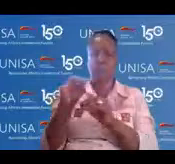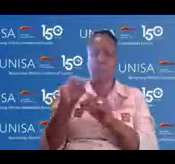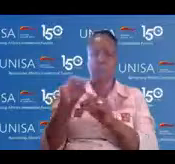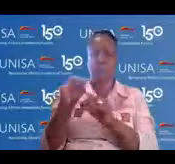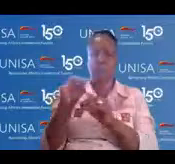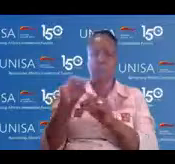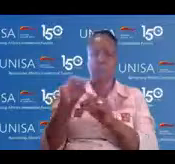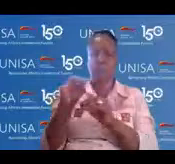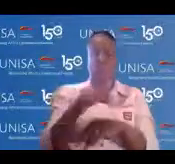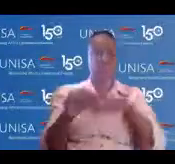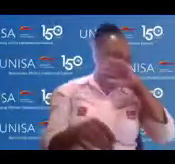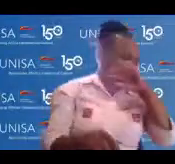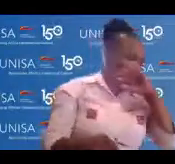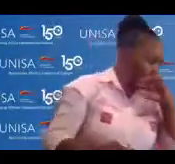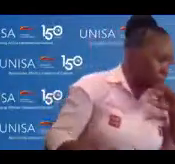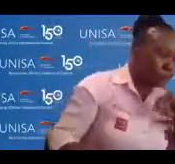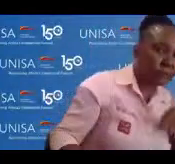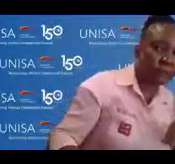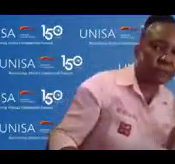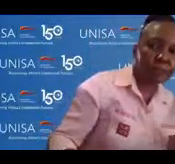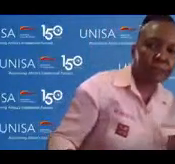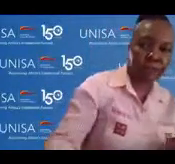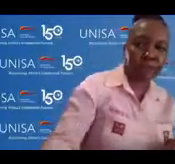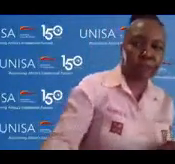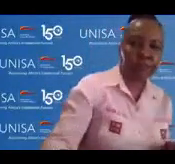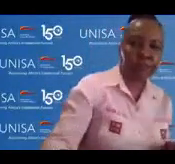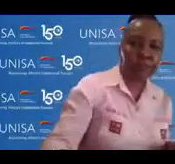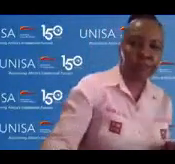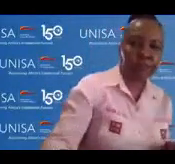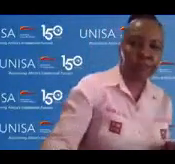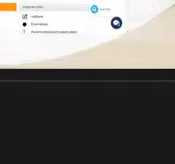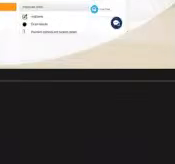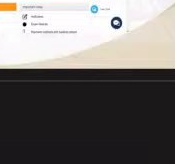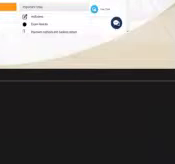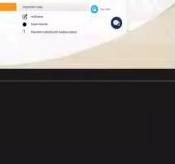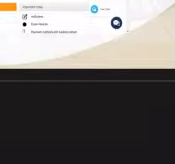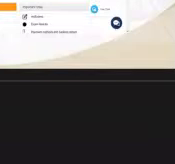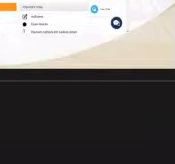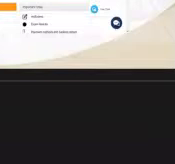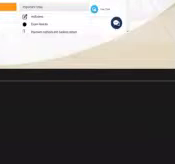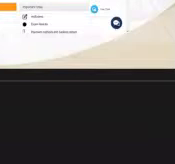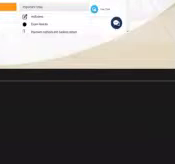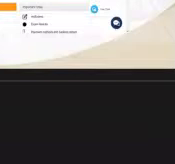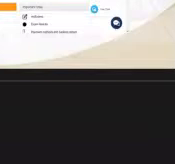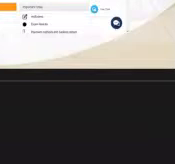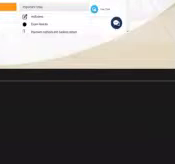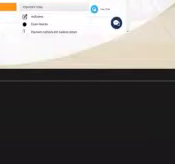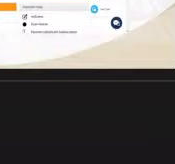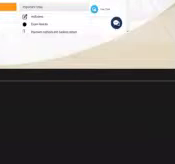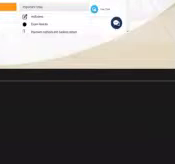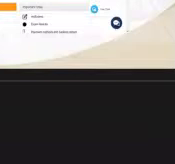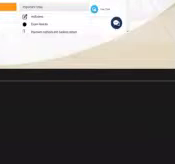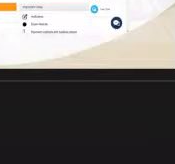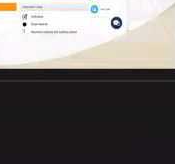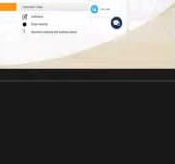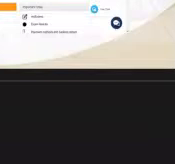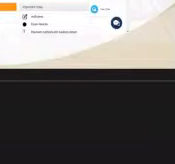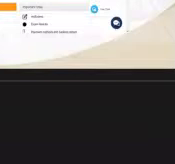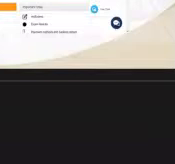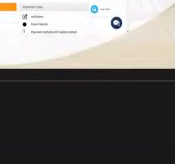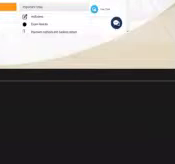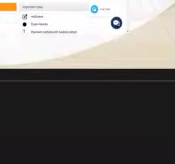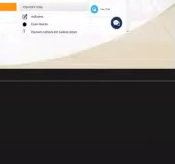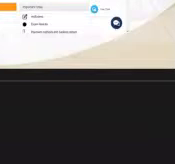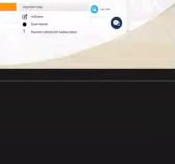your examination. And please note, this is a toll-free number, so you will not be charged. And also, students, we ensure